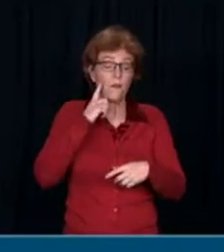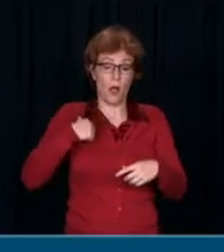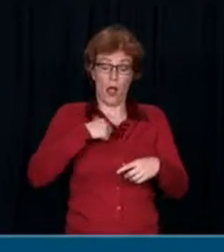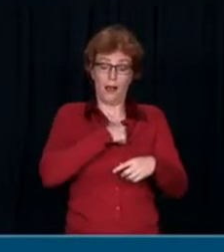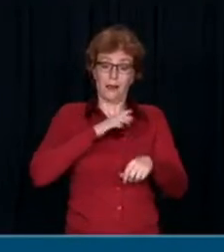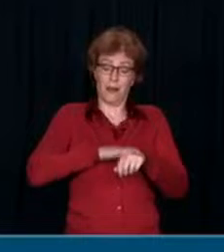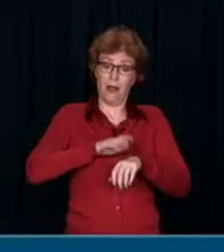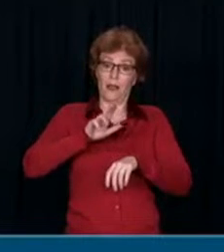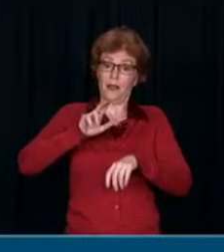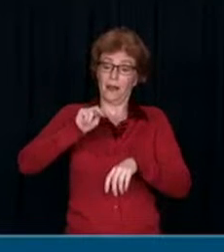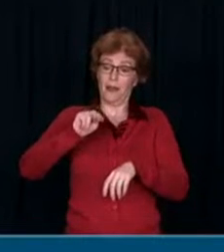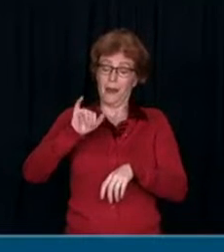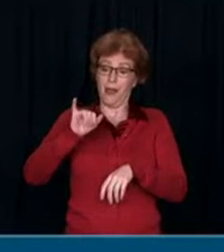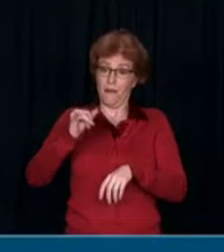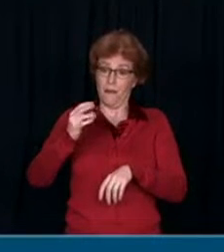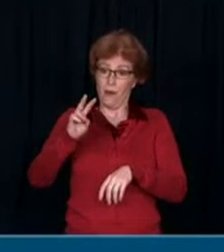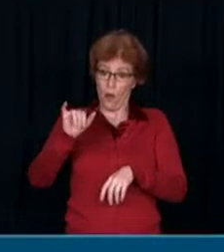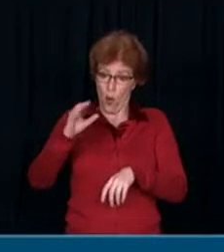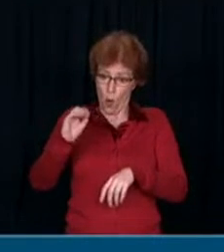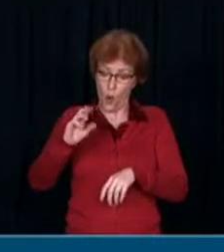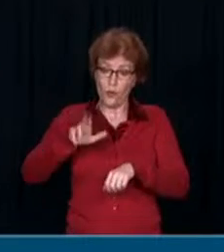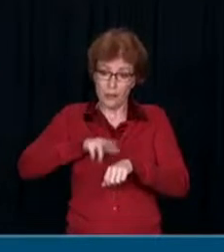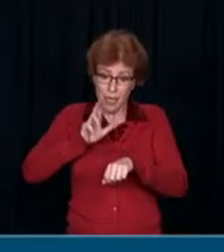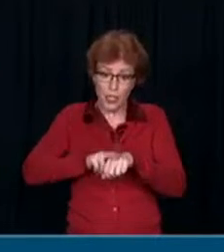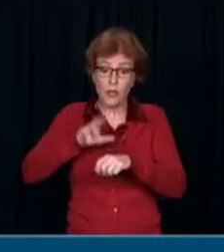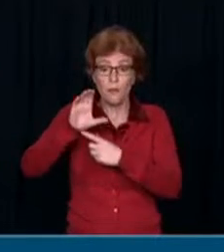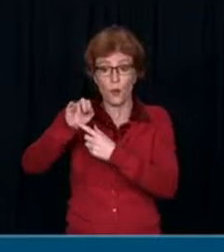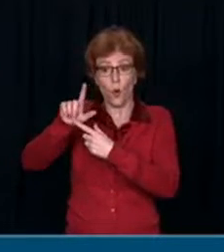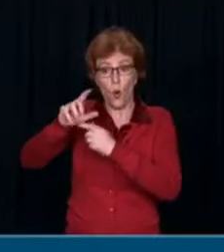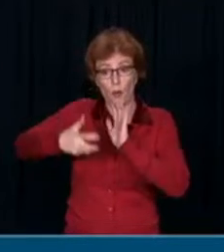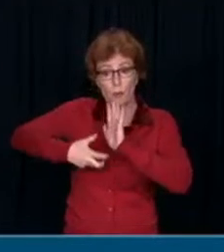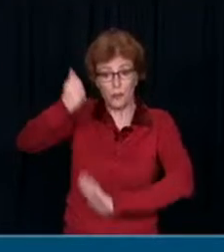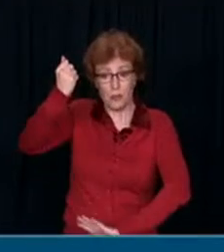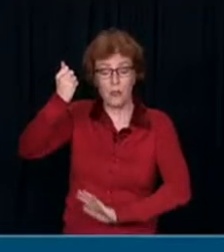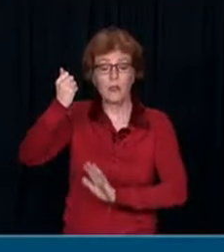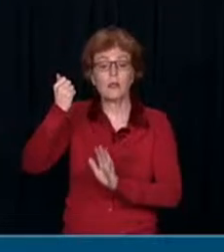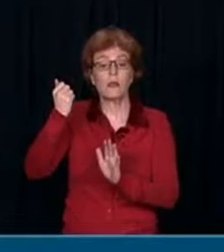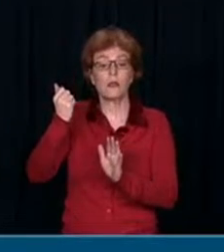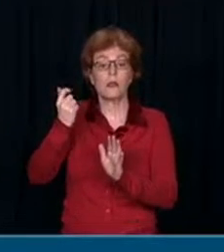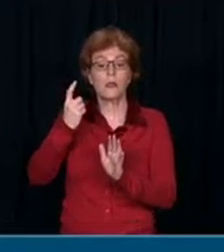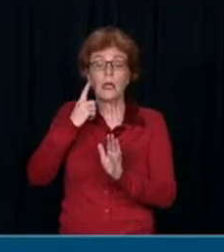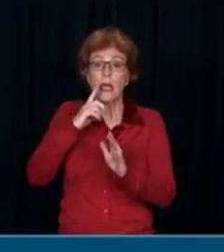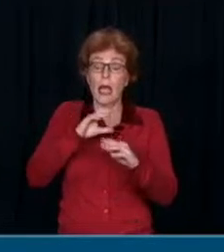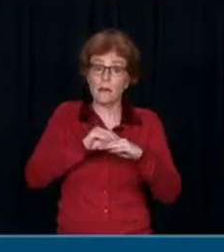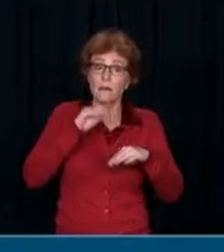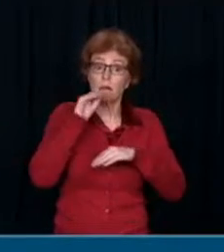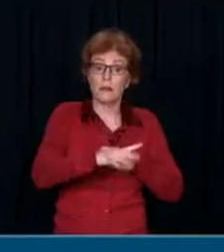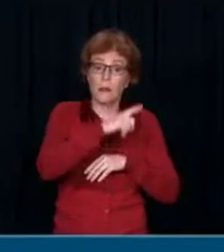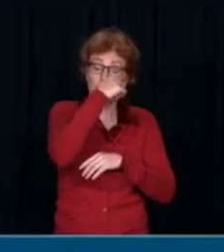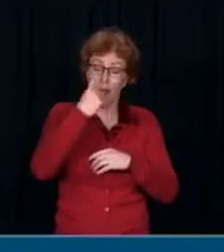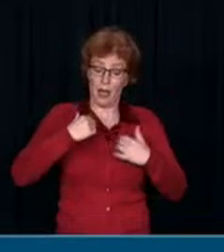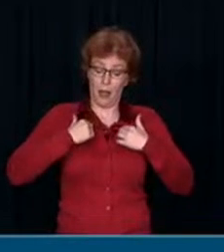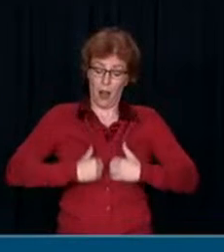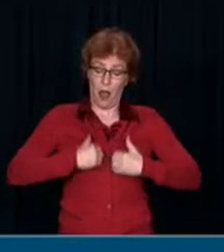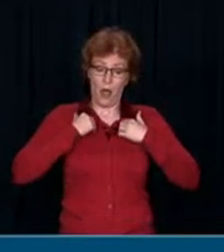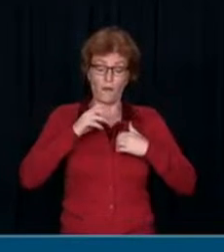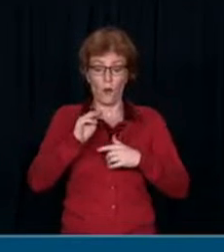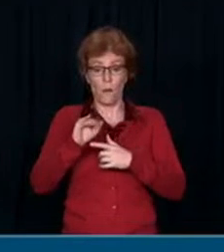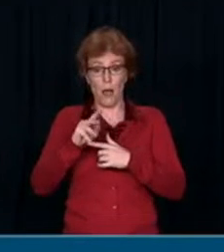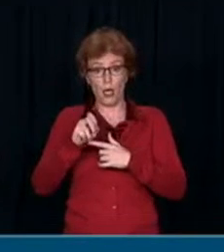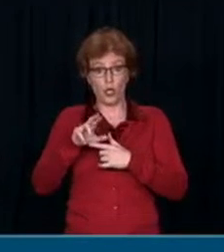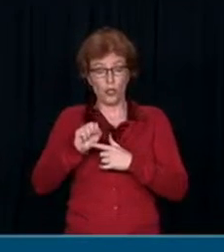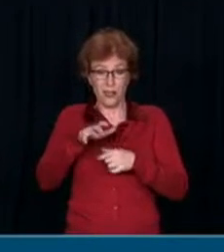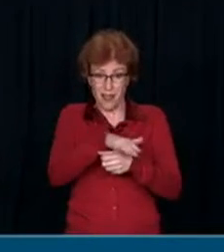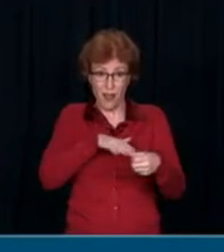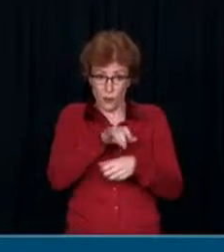Navajo Nation, the coal that was being extracted actually has contributed to black lungs for those miners in the area as